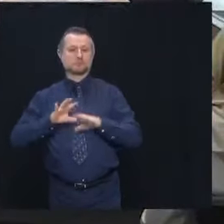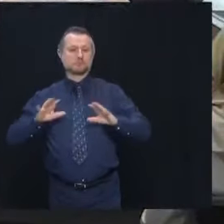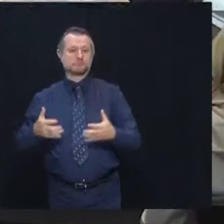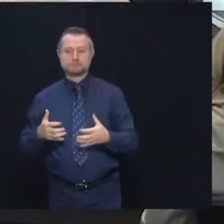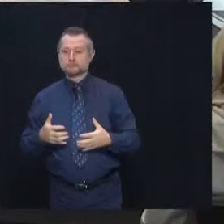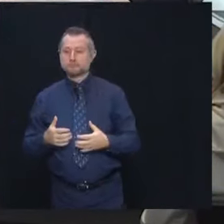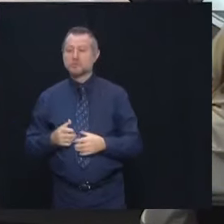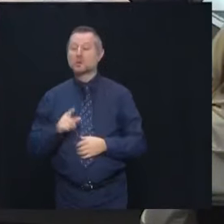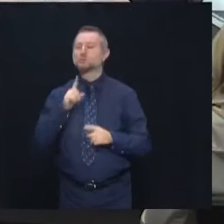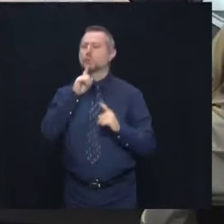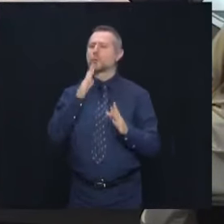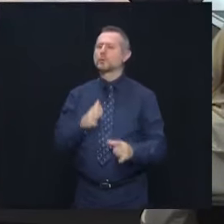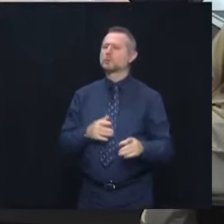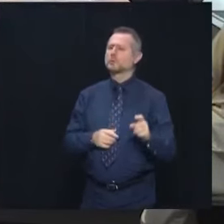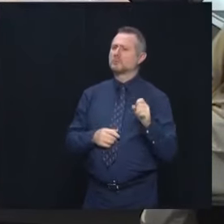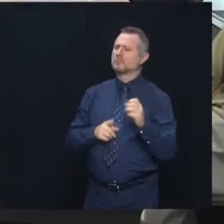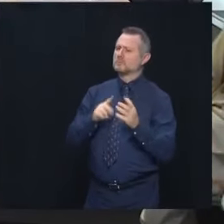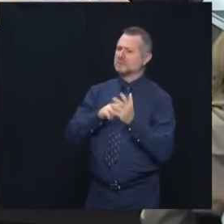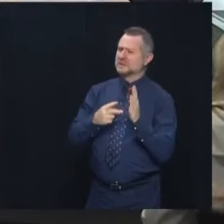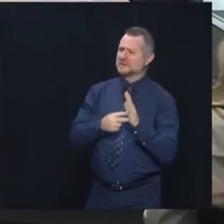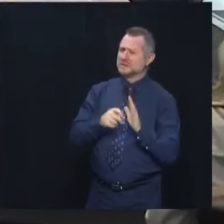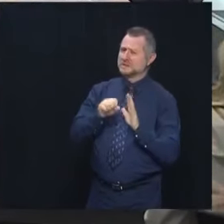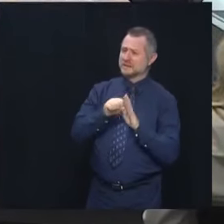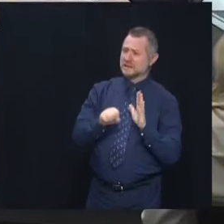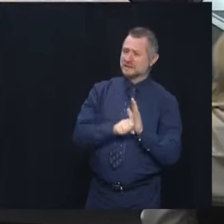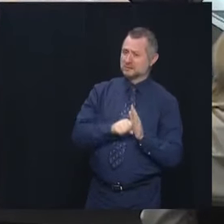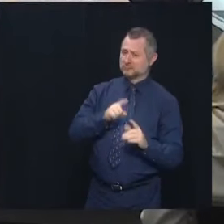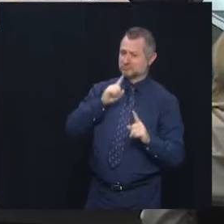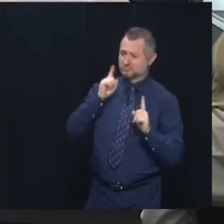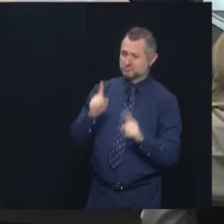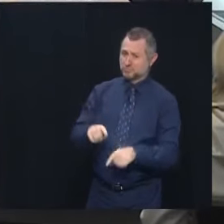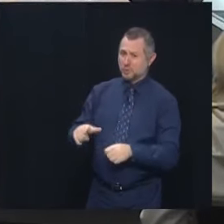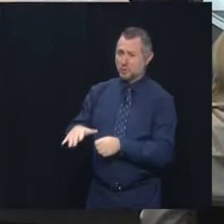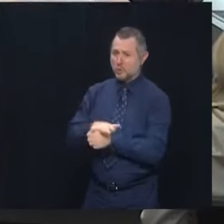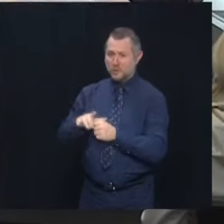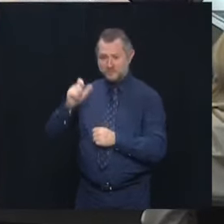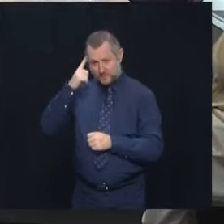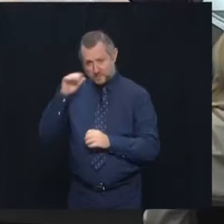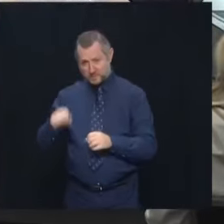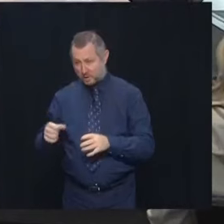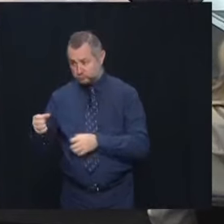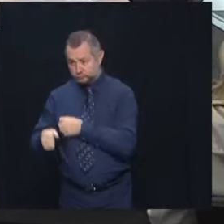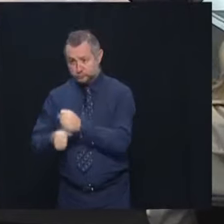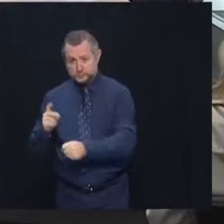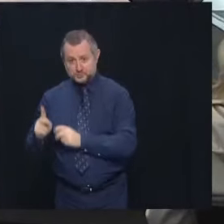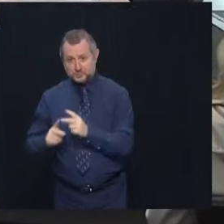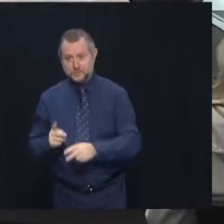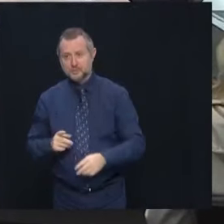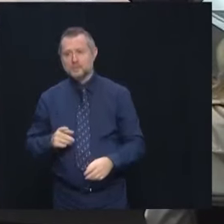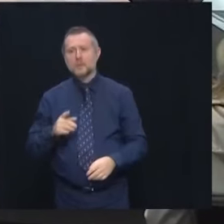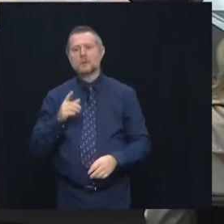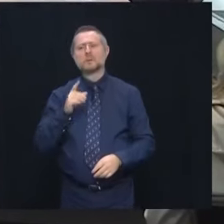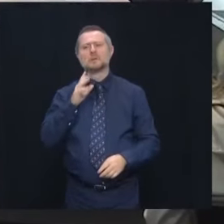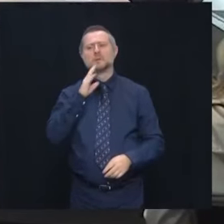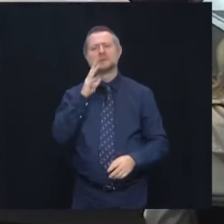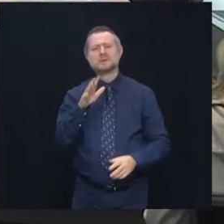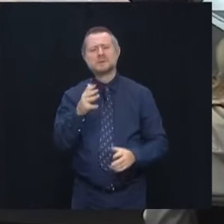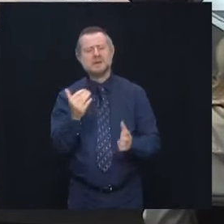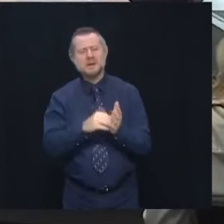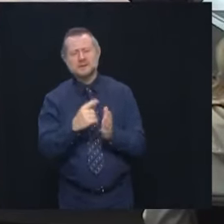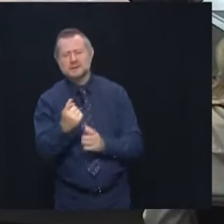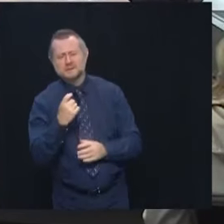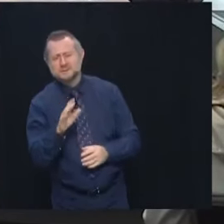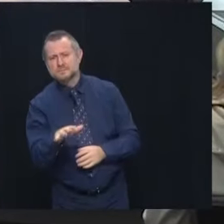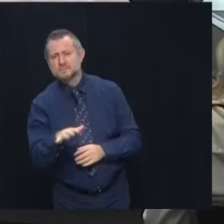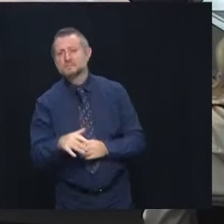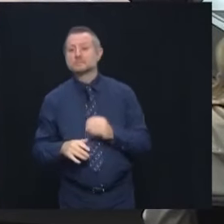is telling the local officials where to be. Say one more time, I'm sorry. The state is telling